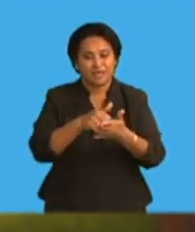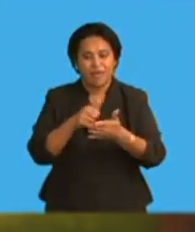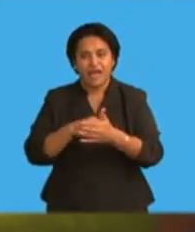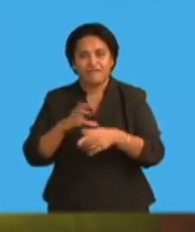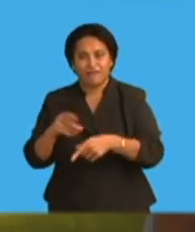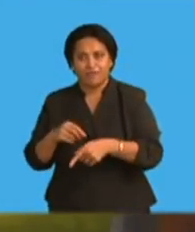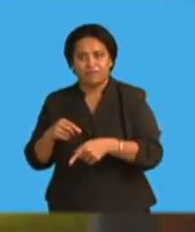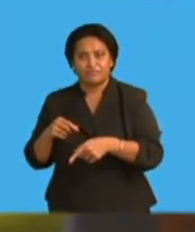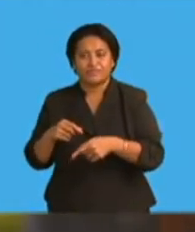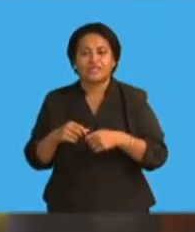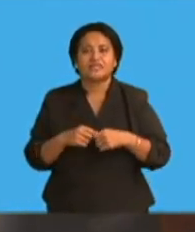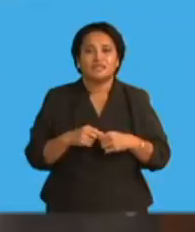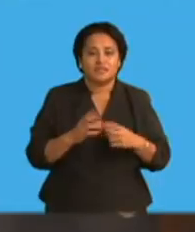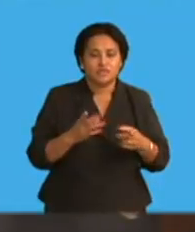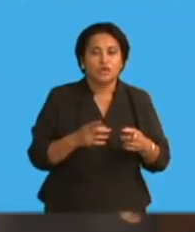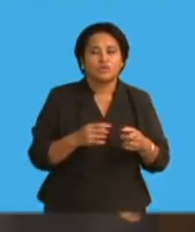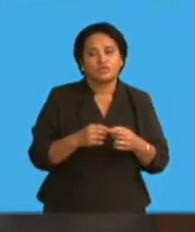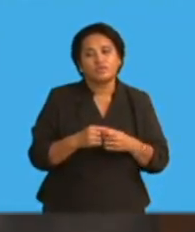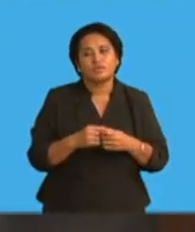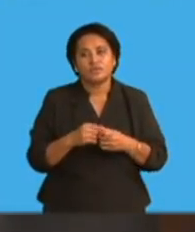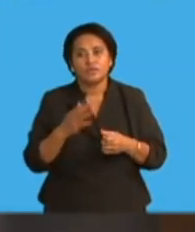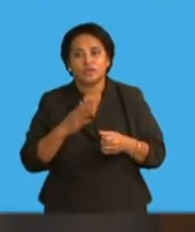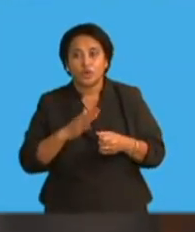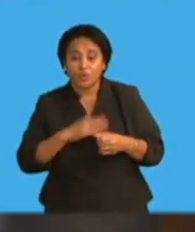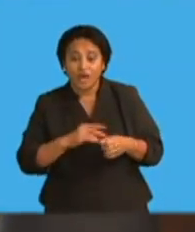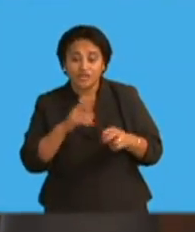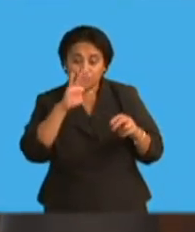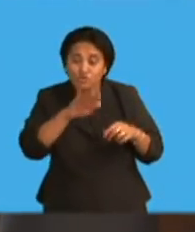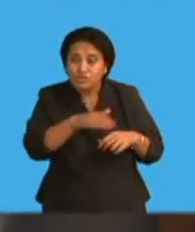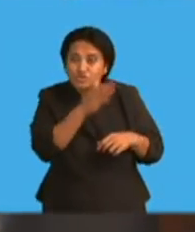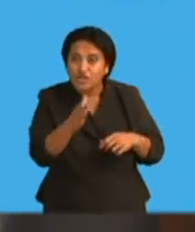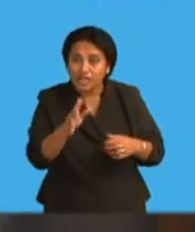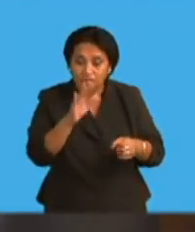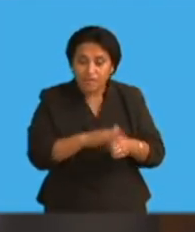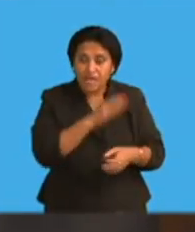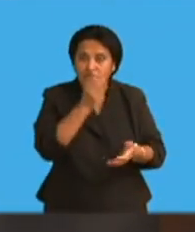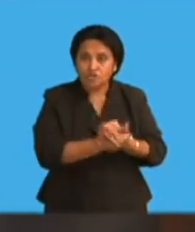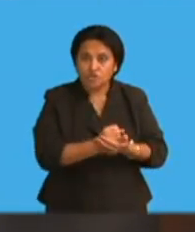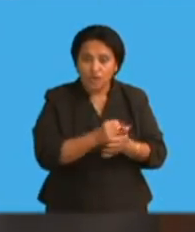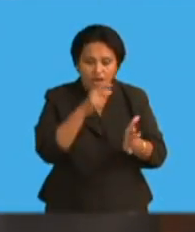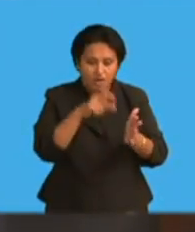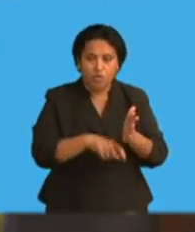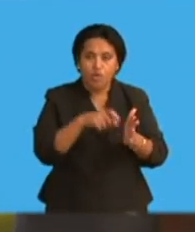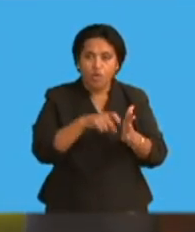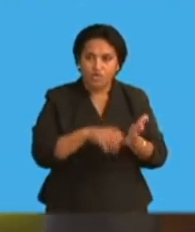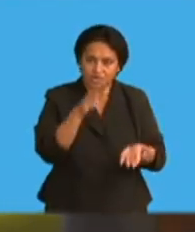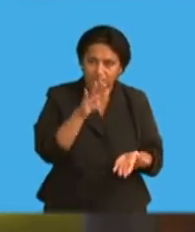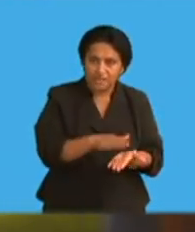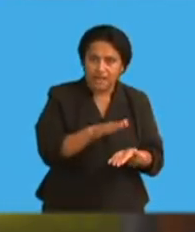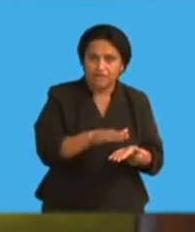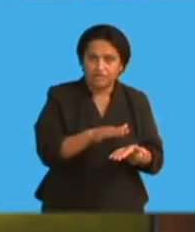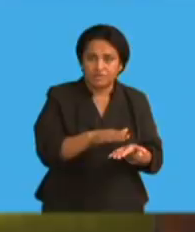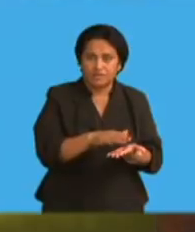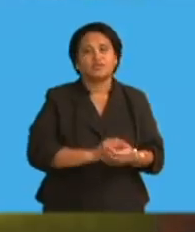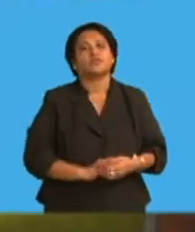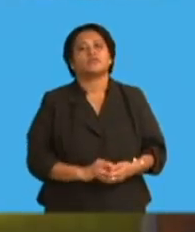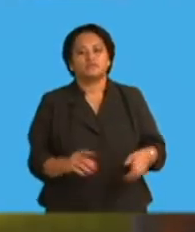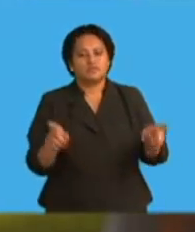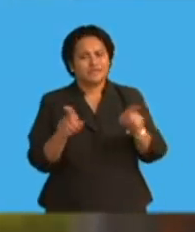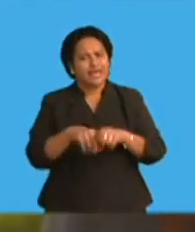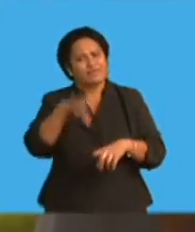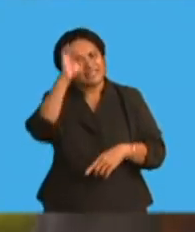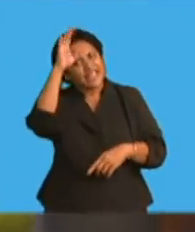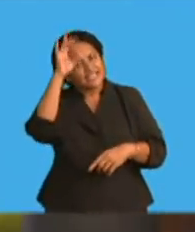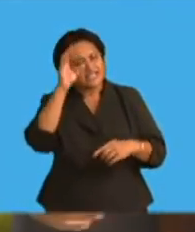will, to look behind the scenes to be able to ensure that we are able to bring down the cost of living for all of these people, Madam Speaker. Taxi owners, all of them,